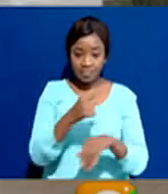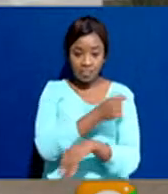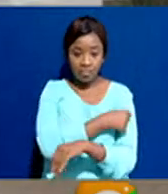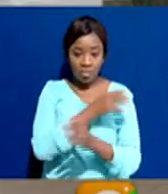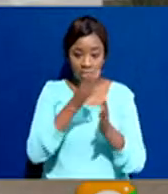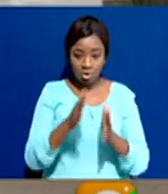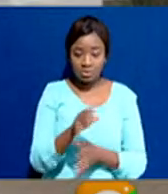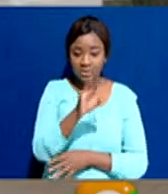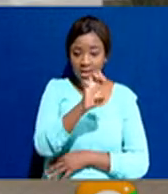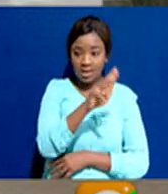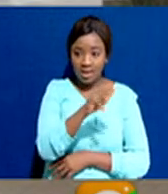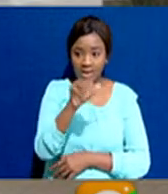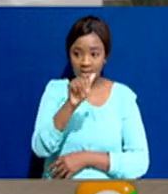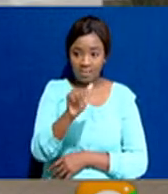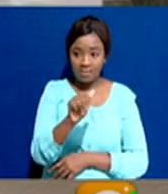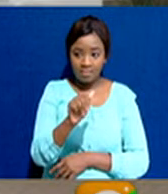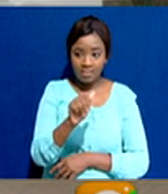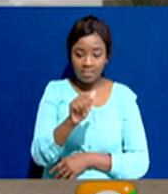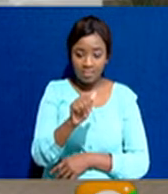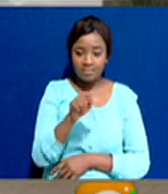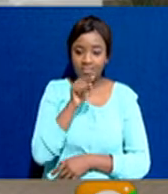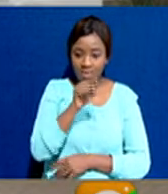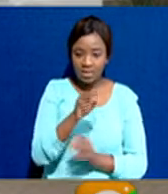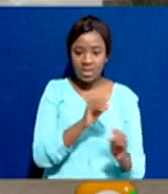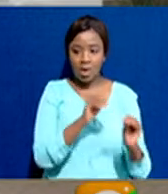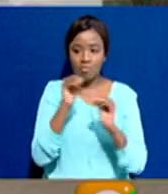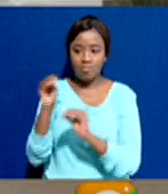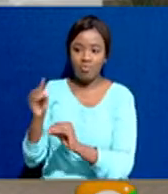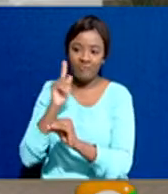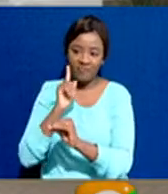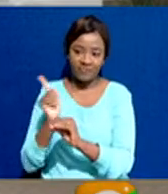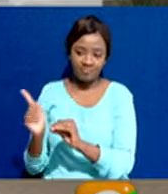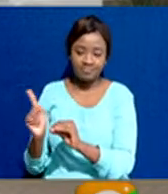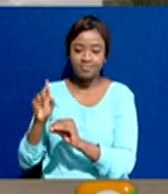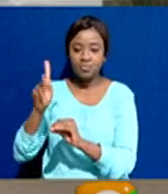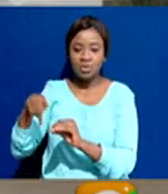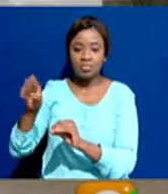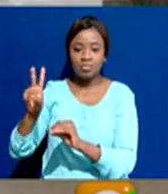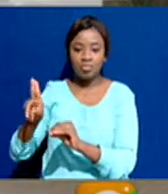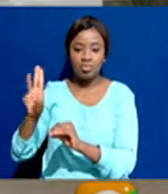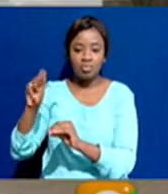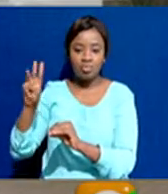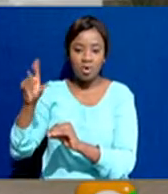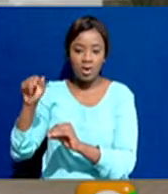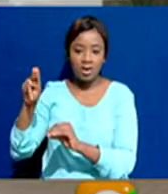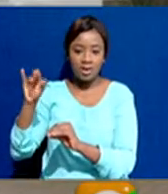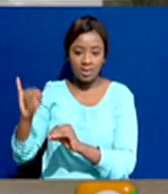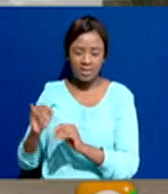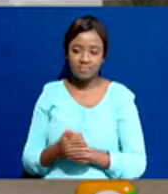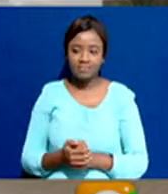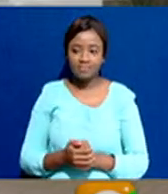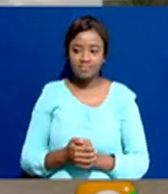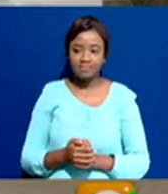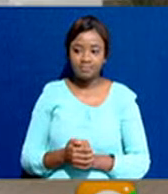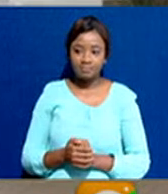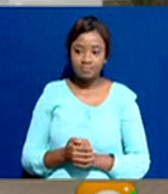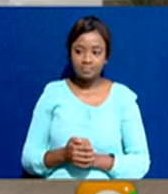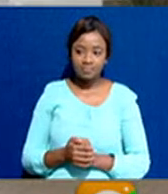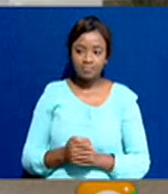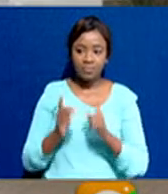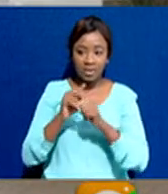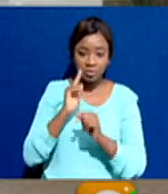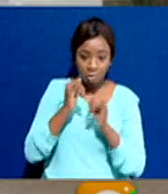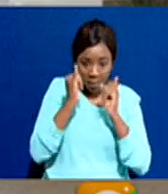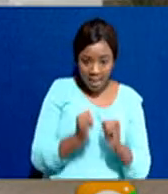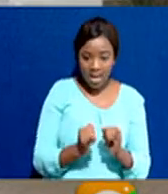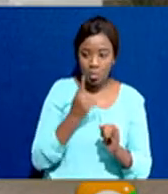facility superintendent, was posted to Pumwani Hospital to work as a specialist, with Dr. Bernard Gituma taking over as the